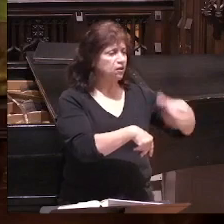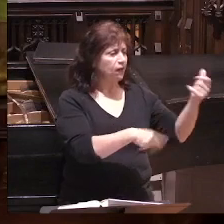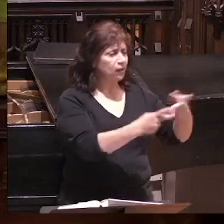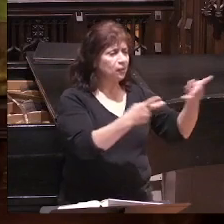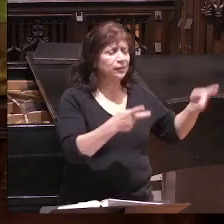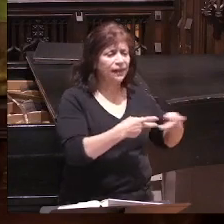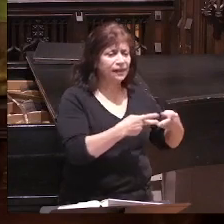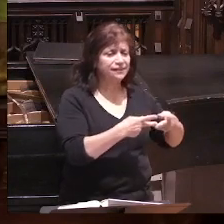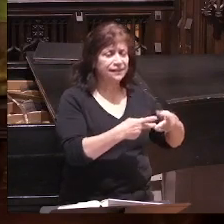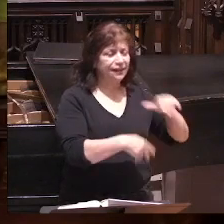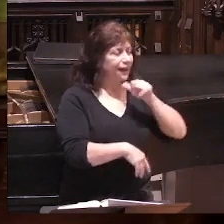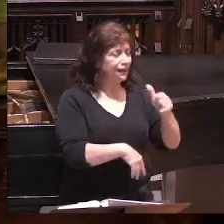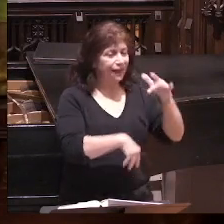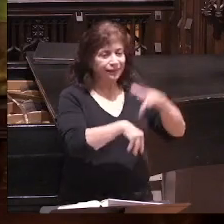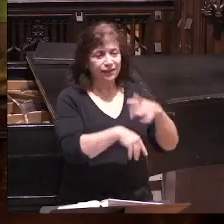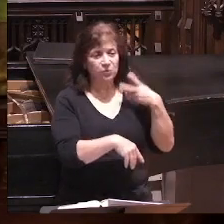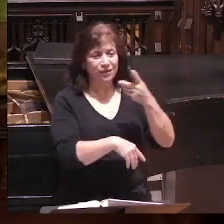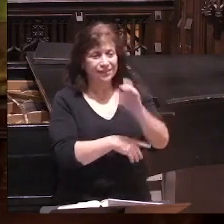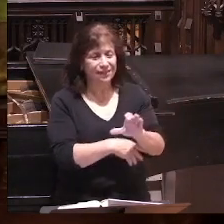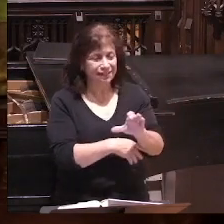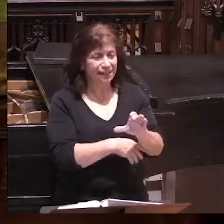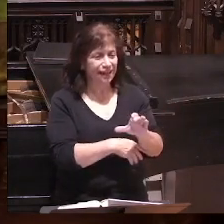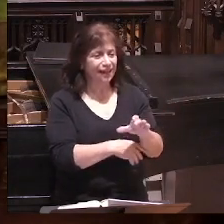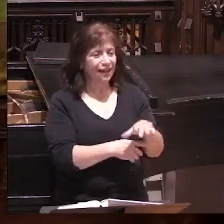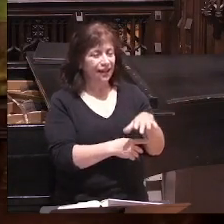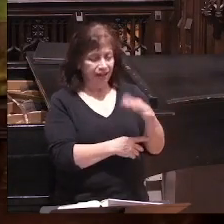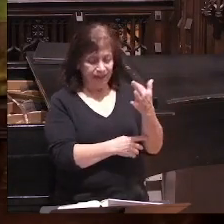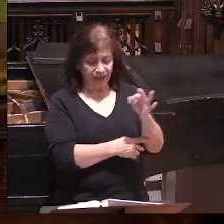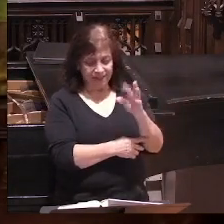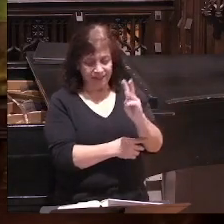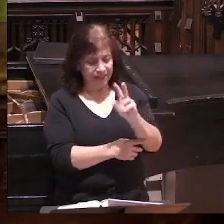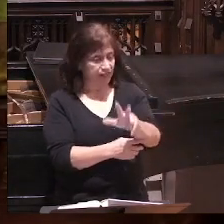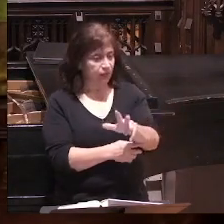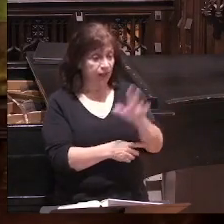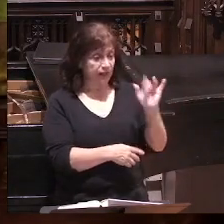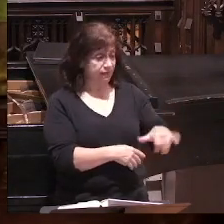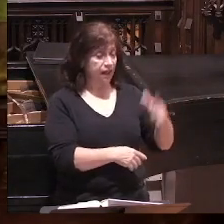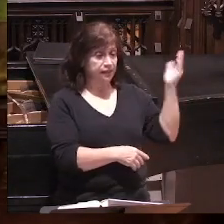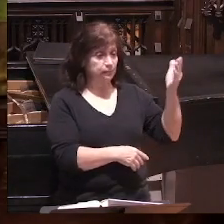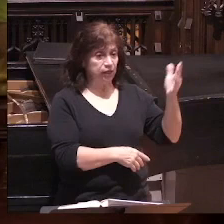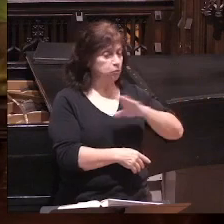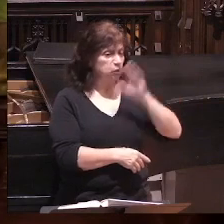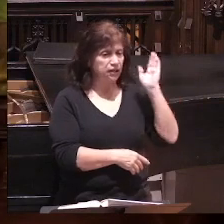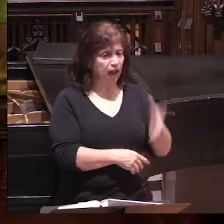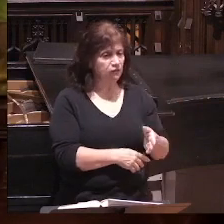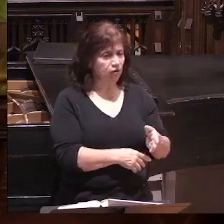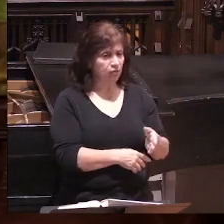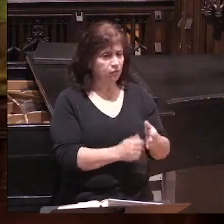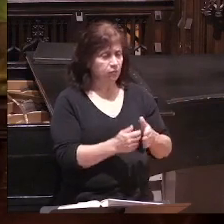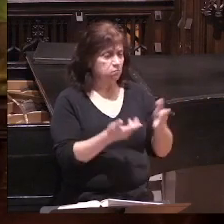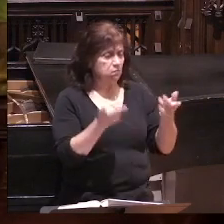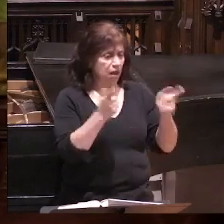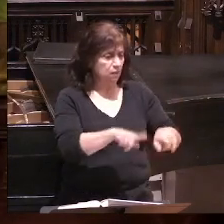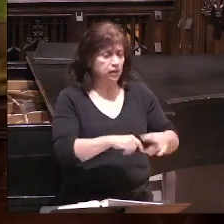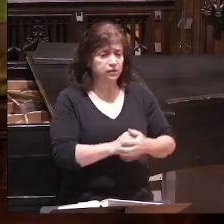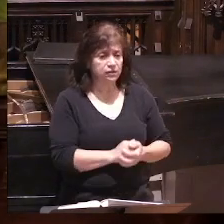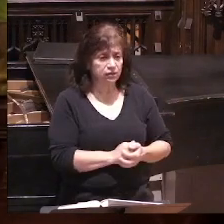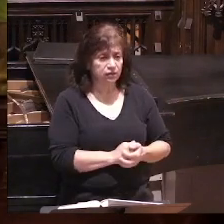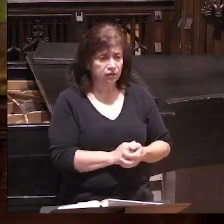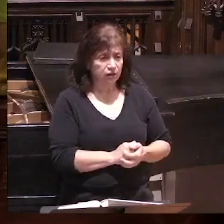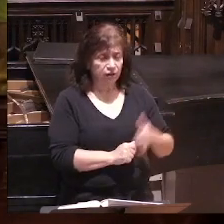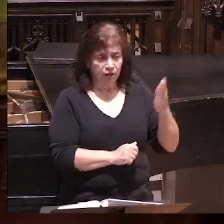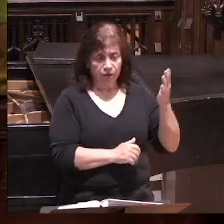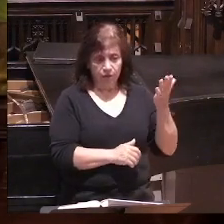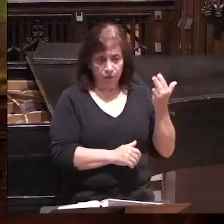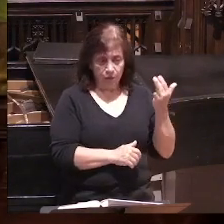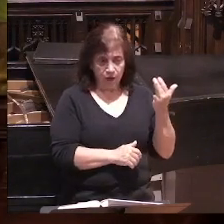August 28, 1963, it is a speech that may never, ever have been or come to be, or at least in the